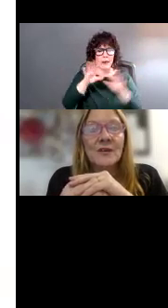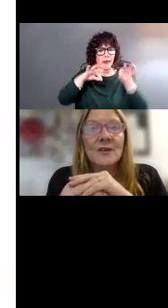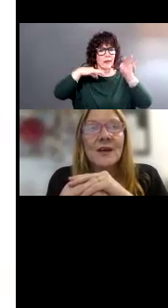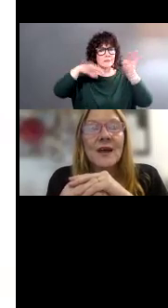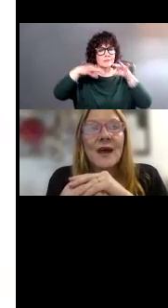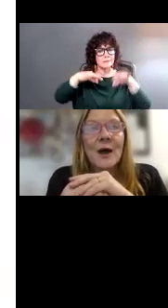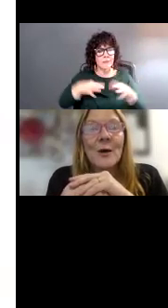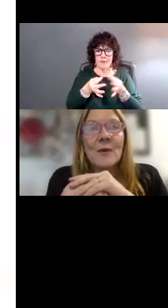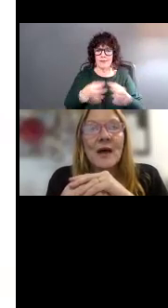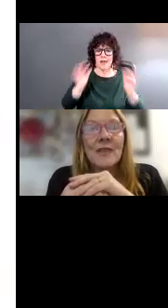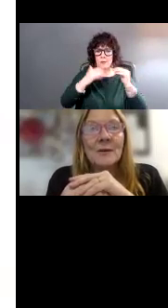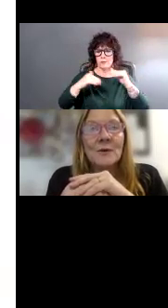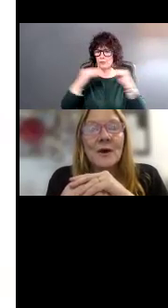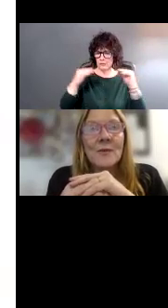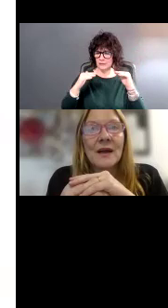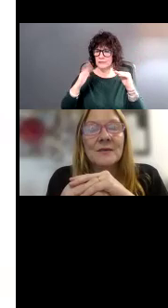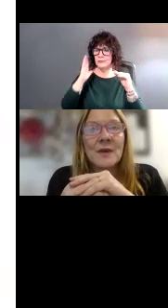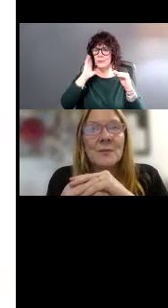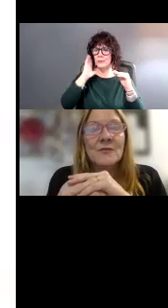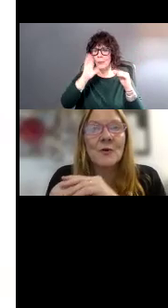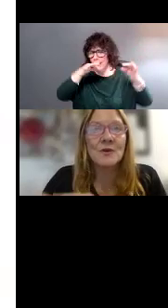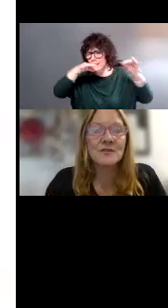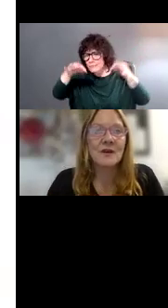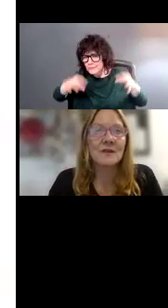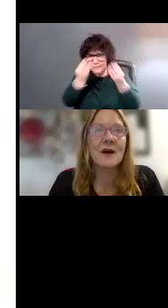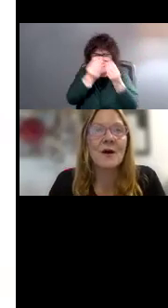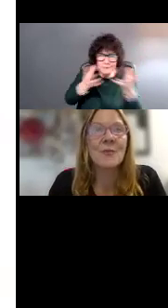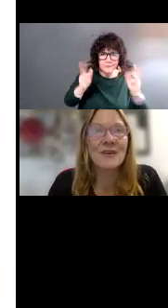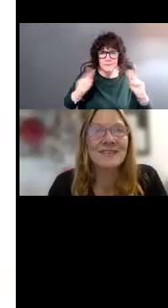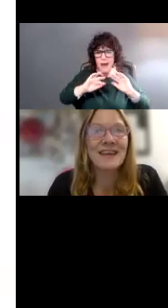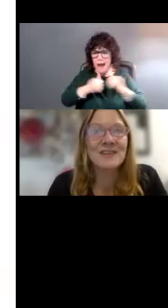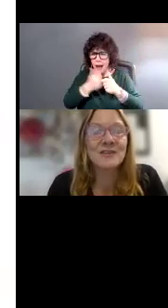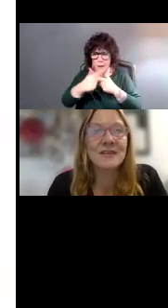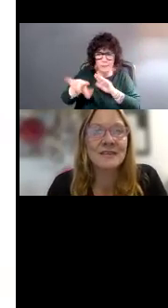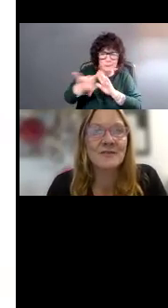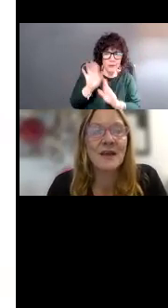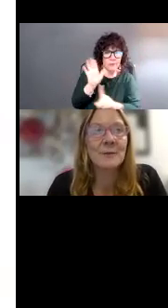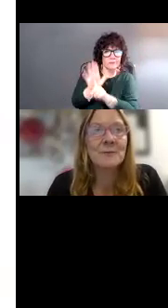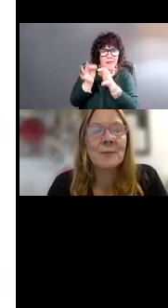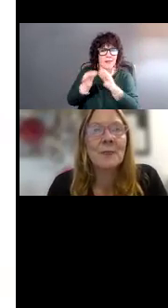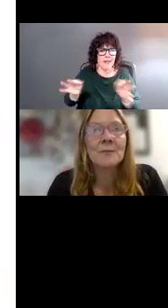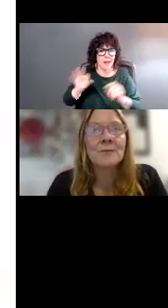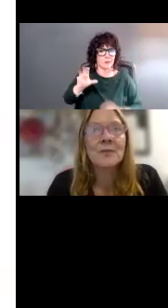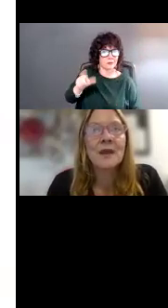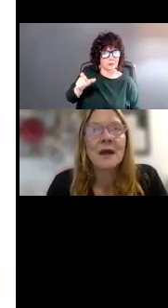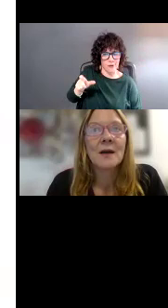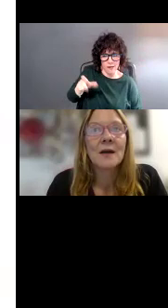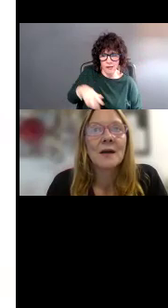language channel. And then it will come back to me before we start our presentation this evening.